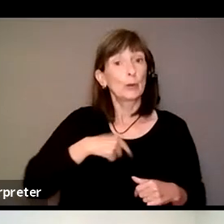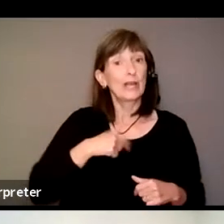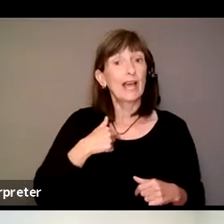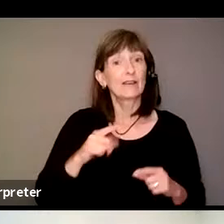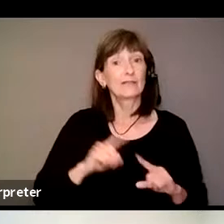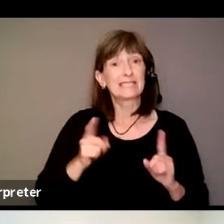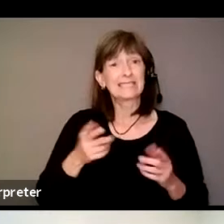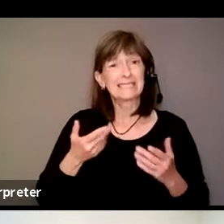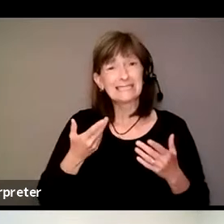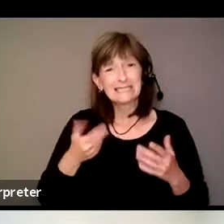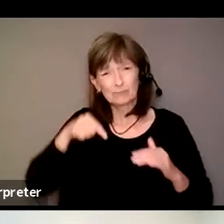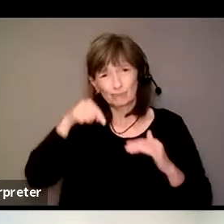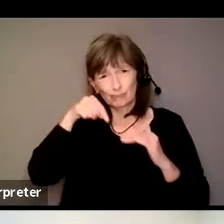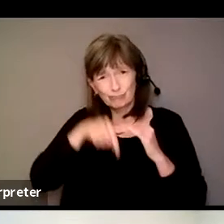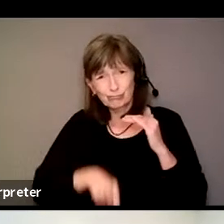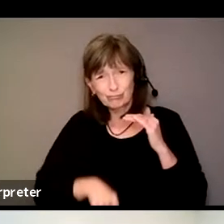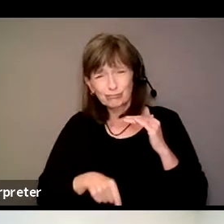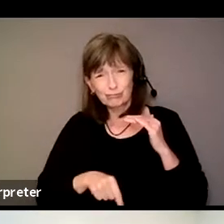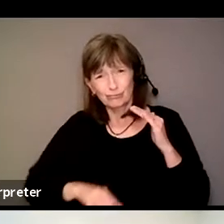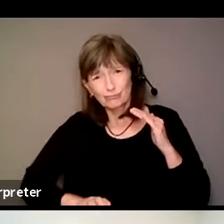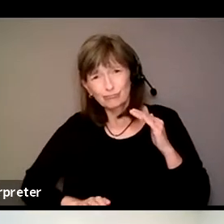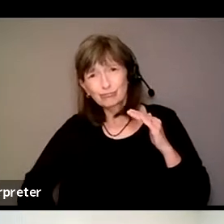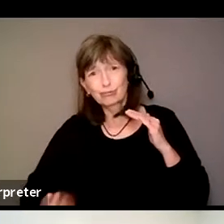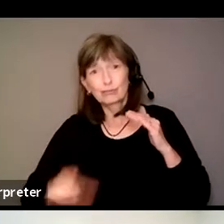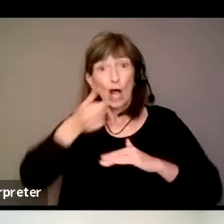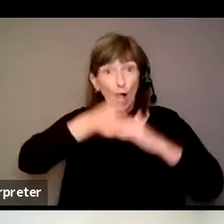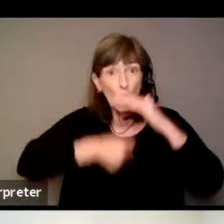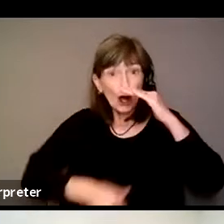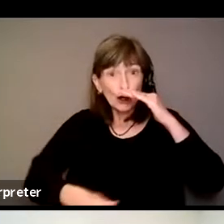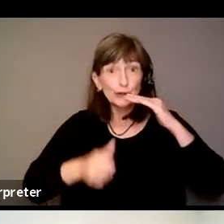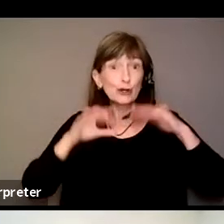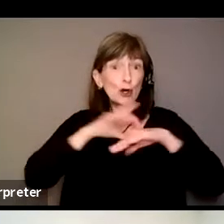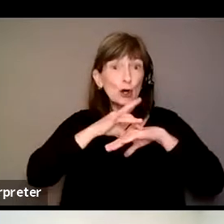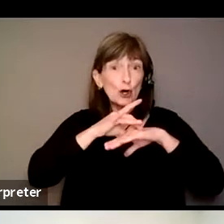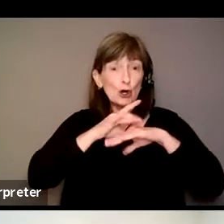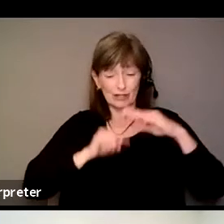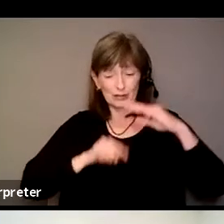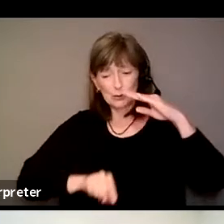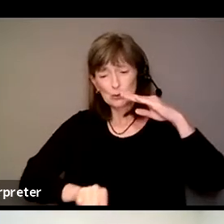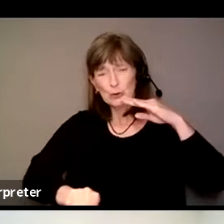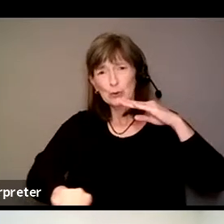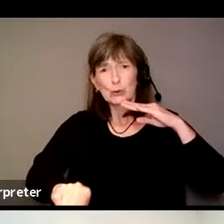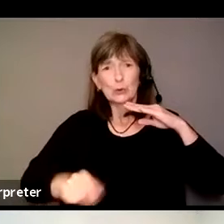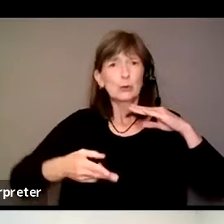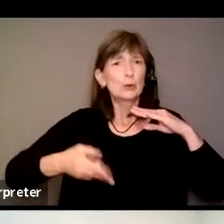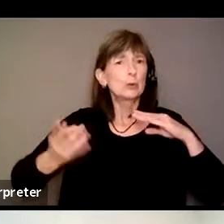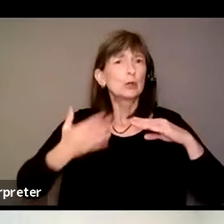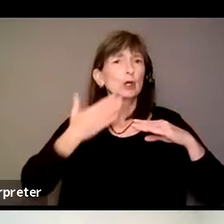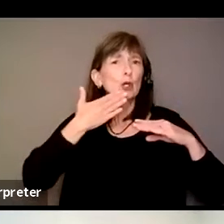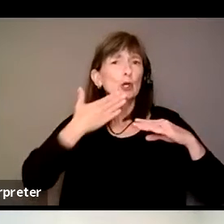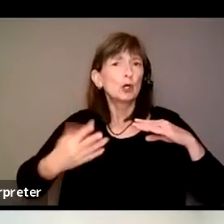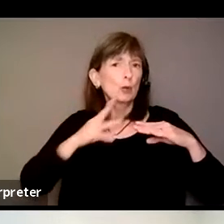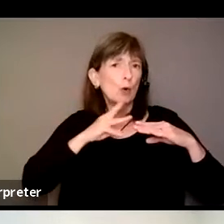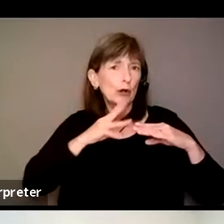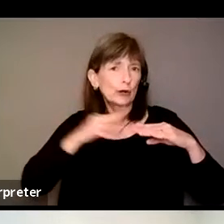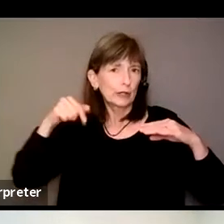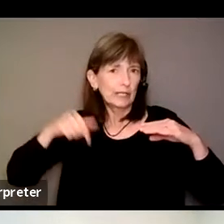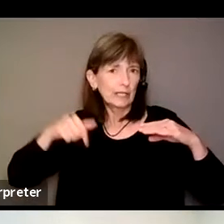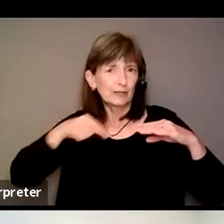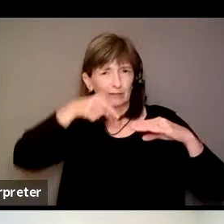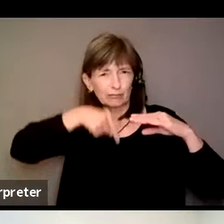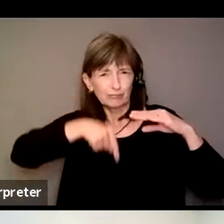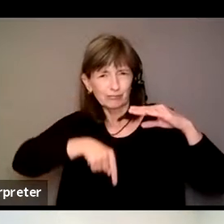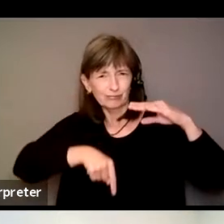town with some of the best water in the country. It's very high alkaline. So